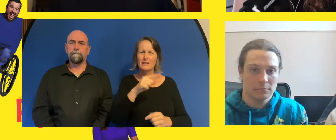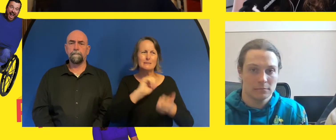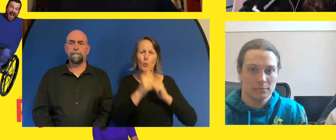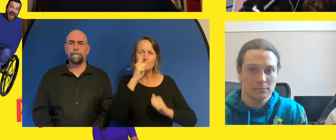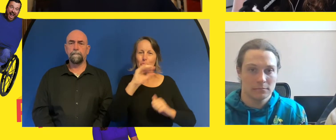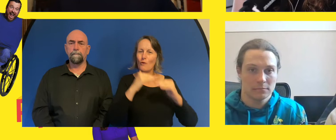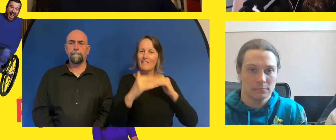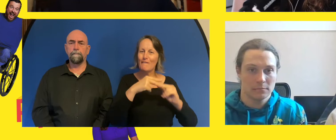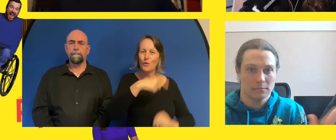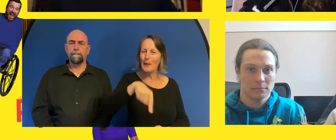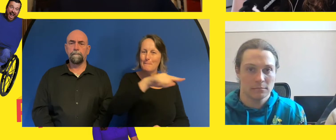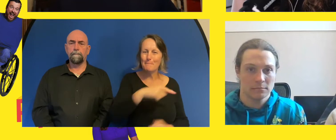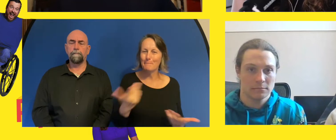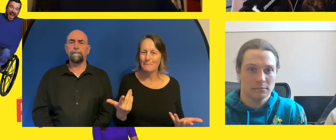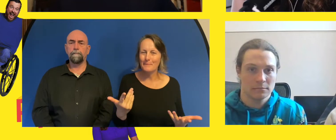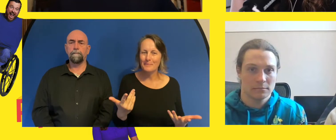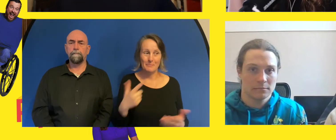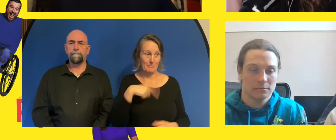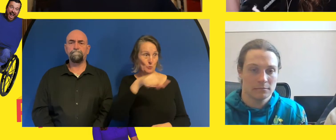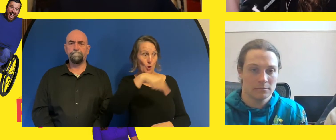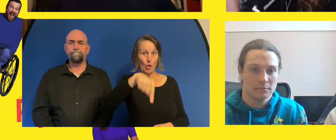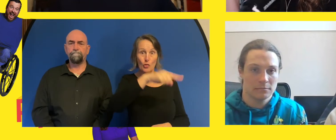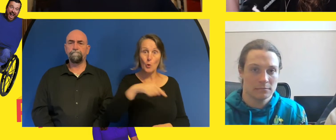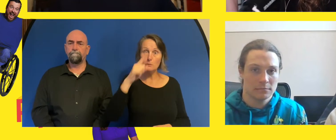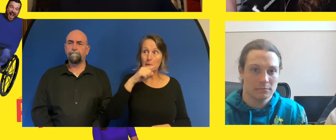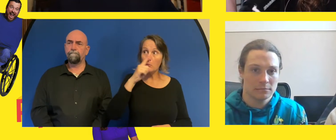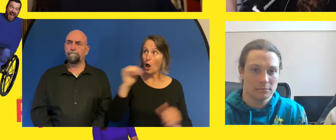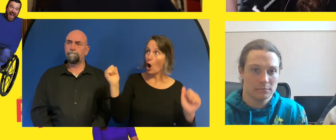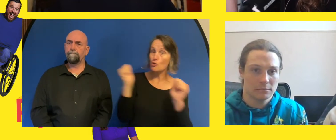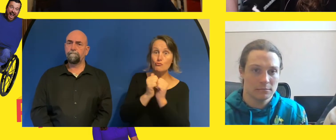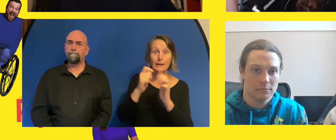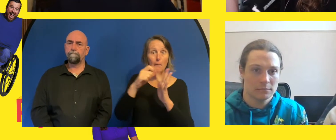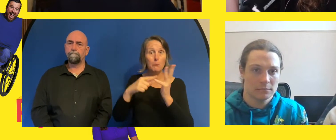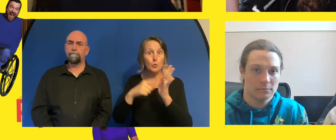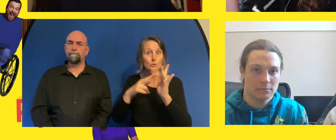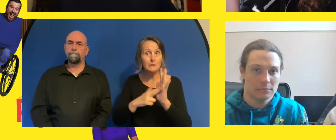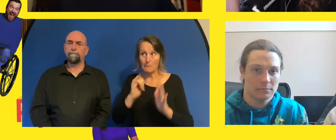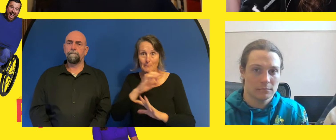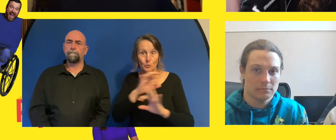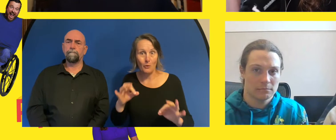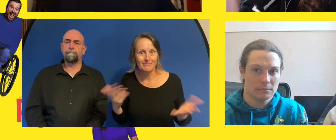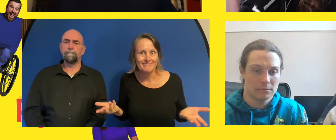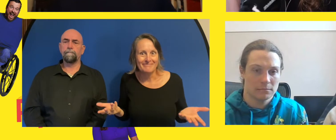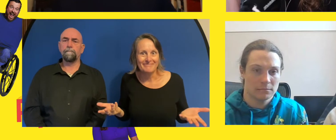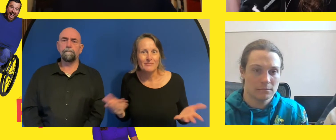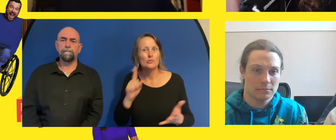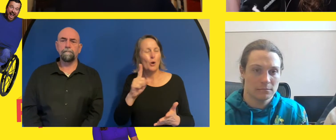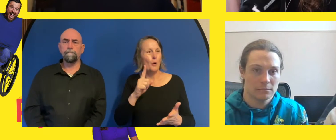necessarily, the government's views were not the views of those athletes. And a lot of